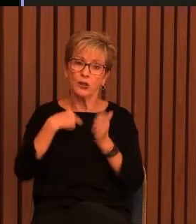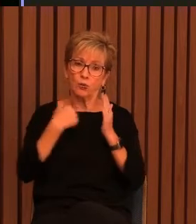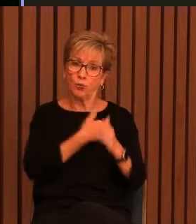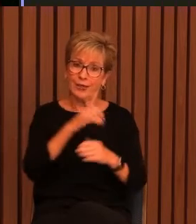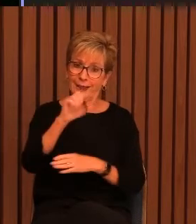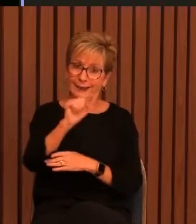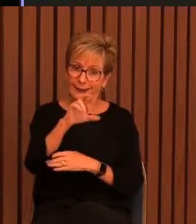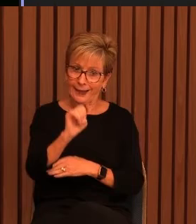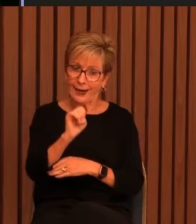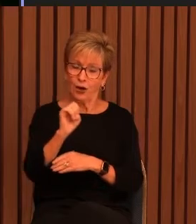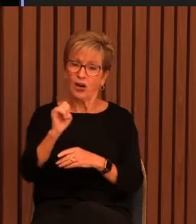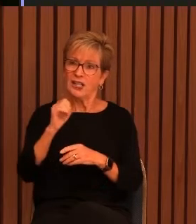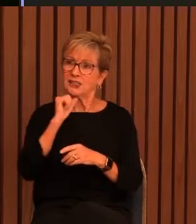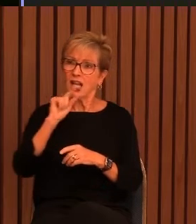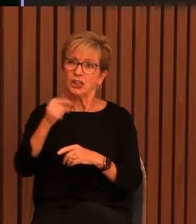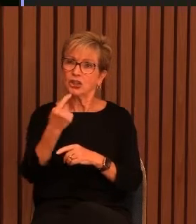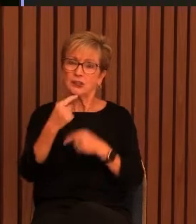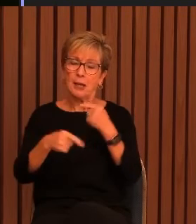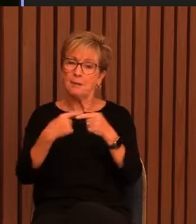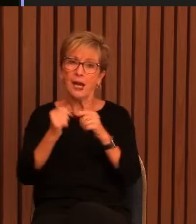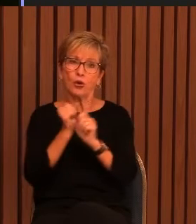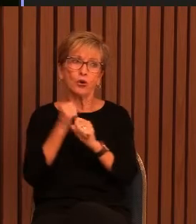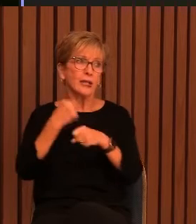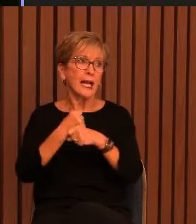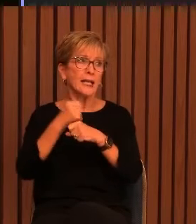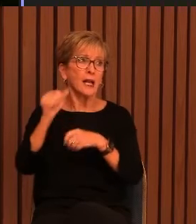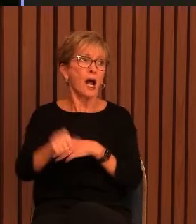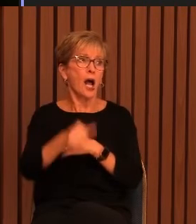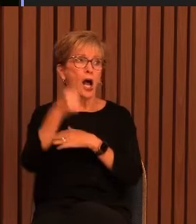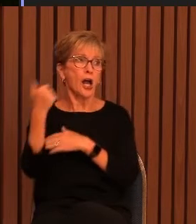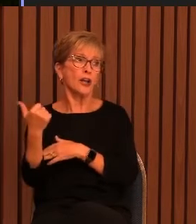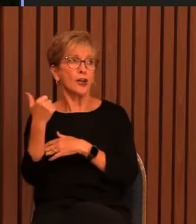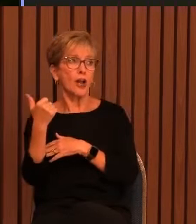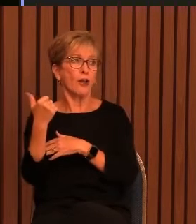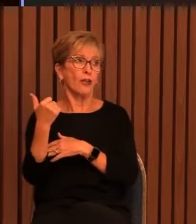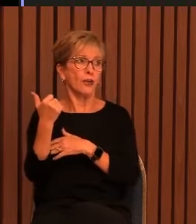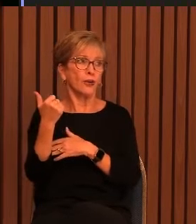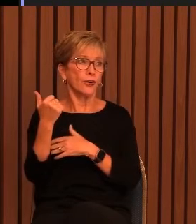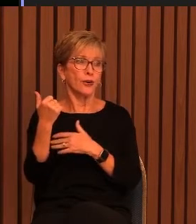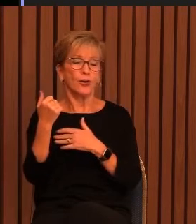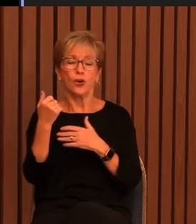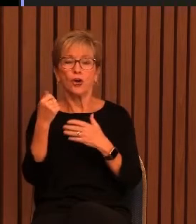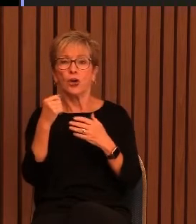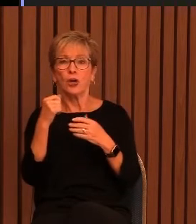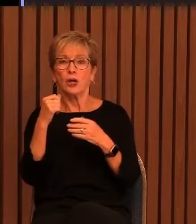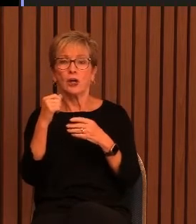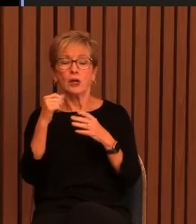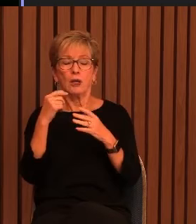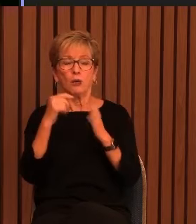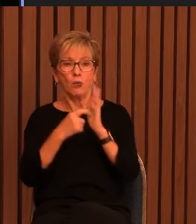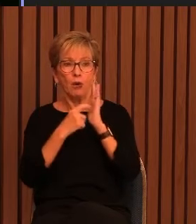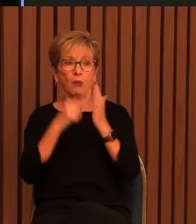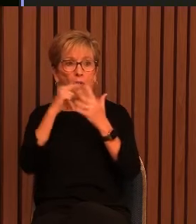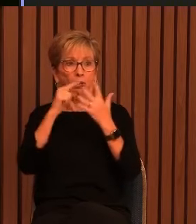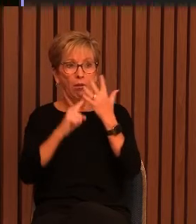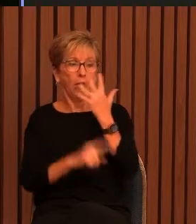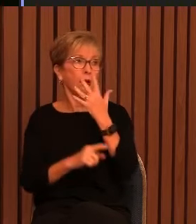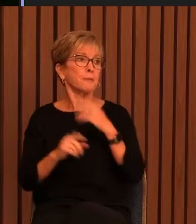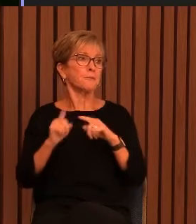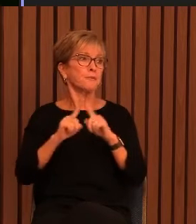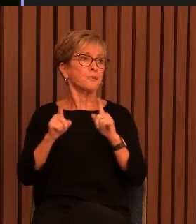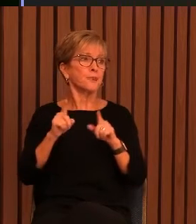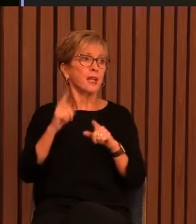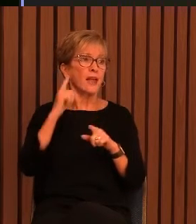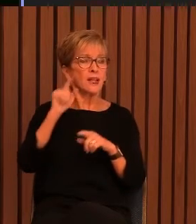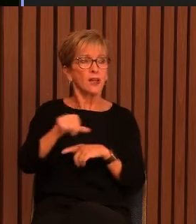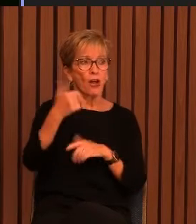not just about creating another 4 C's type of situation that we all have. And I think that